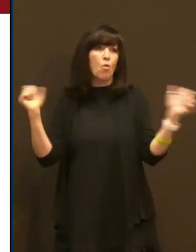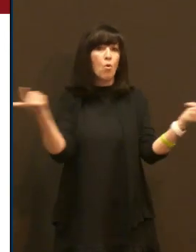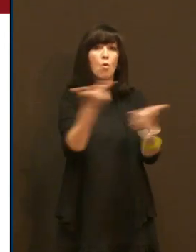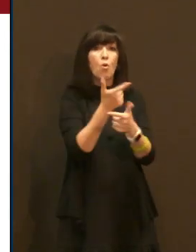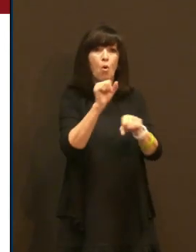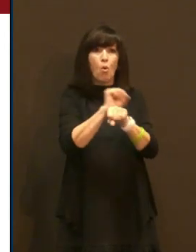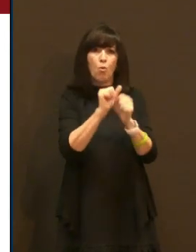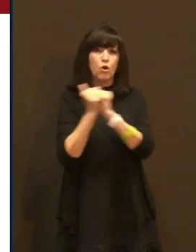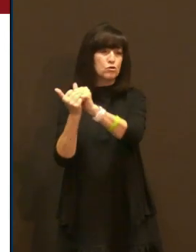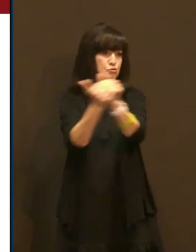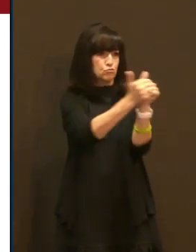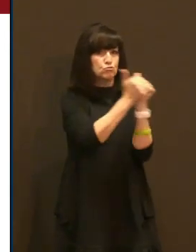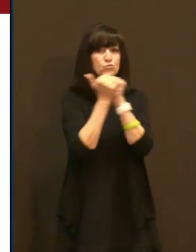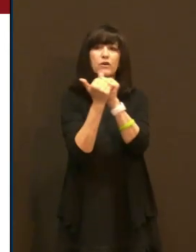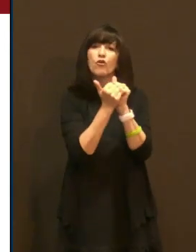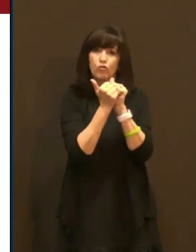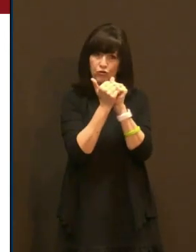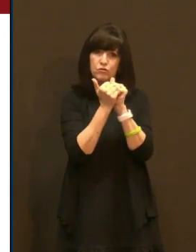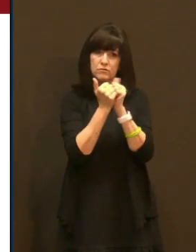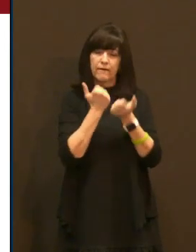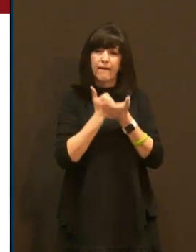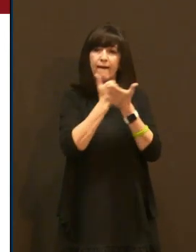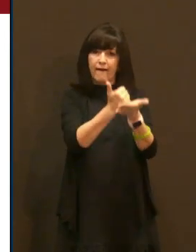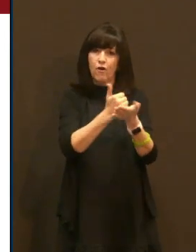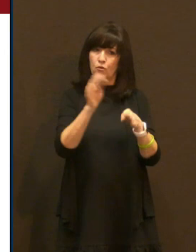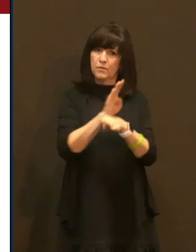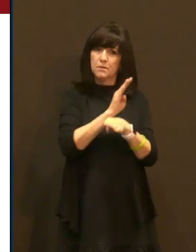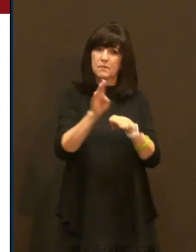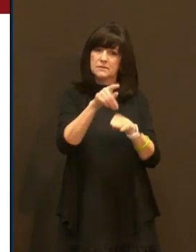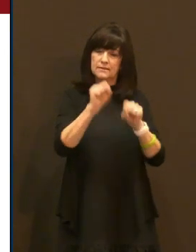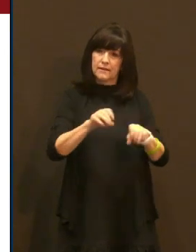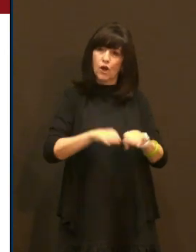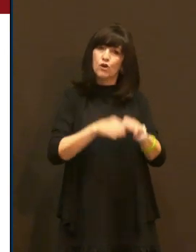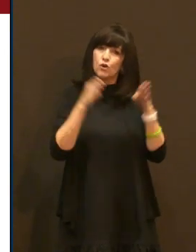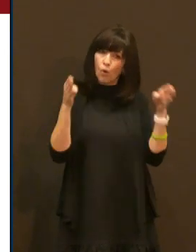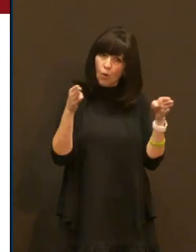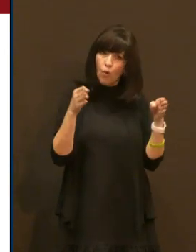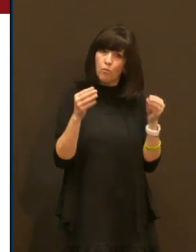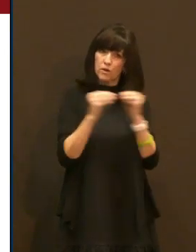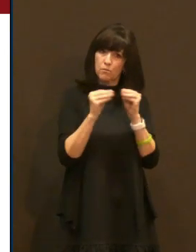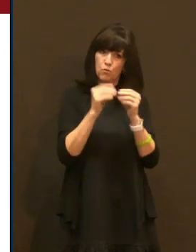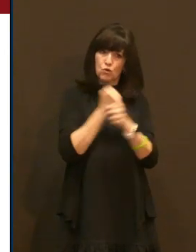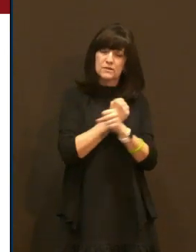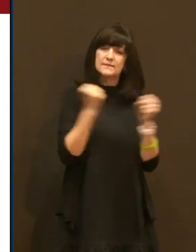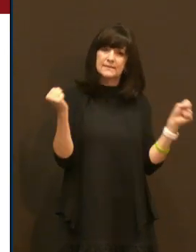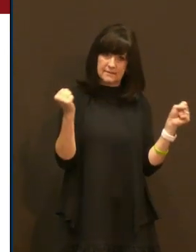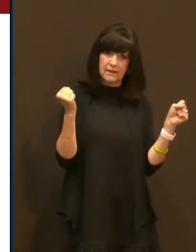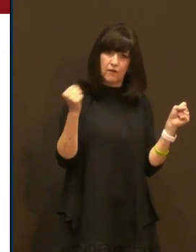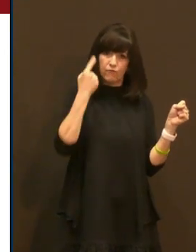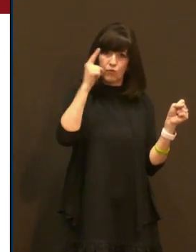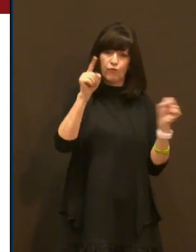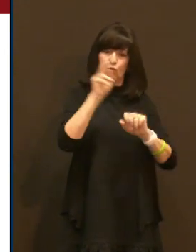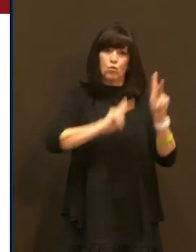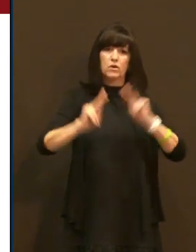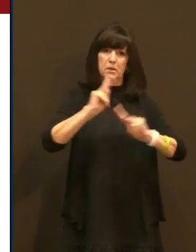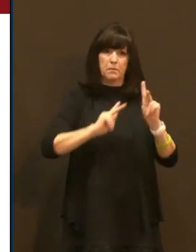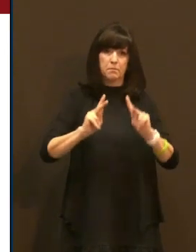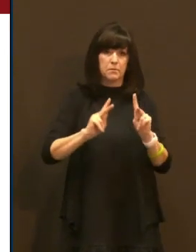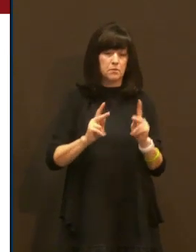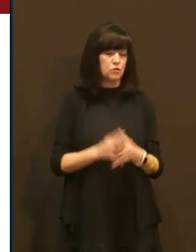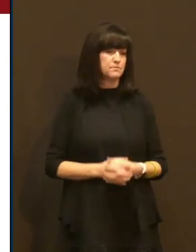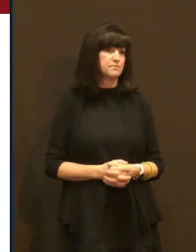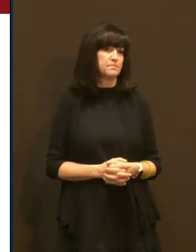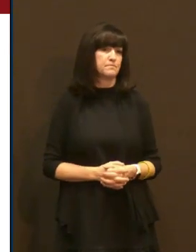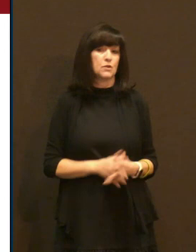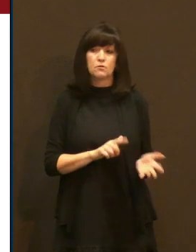those businesses a little bit more information, a few more relationships to really help them open back up and open up safely in the next few weeks.